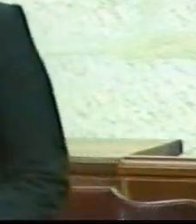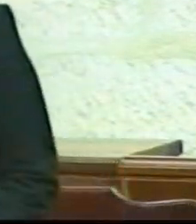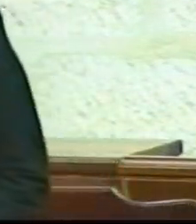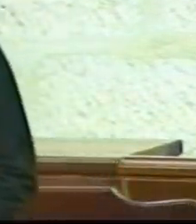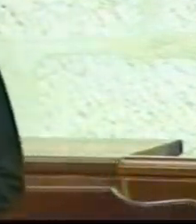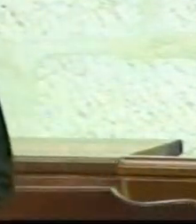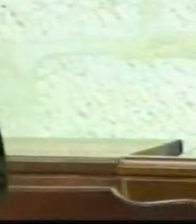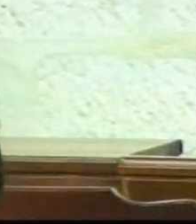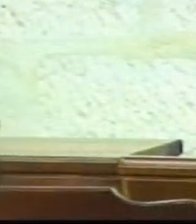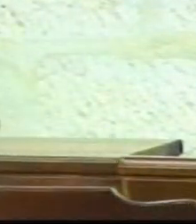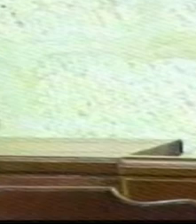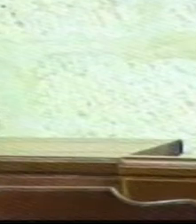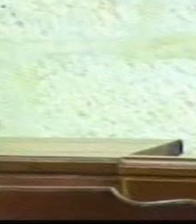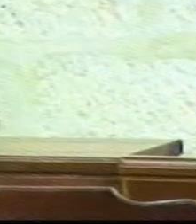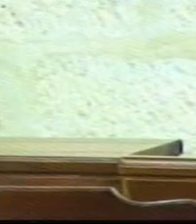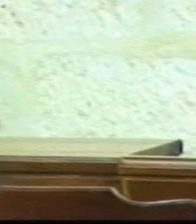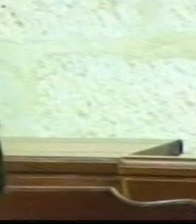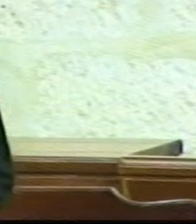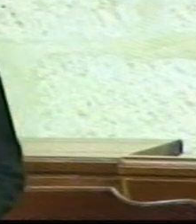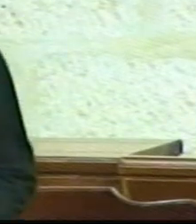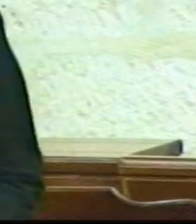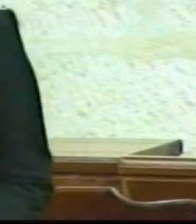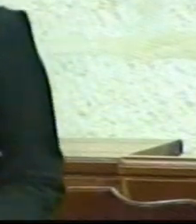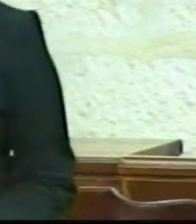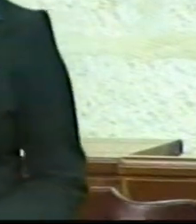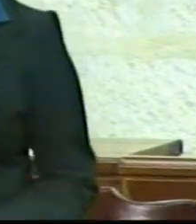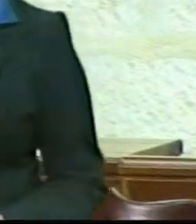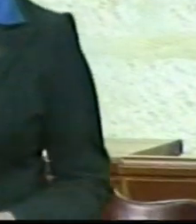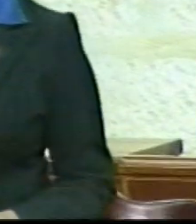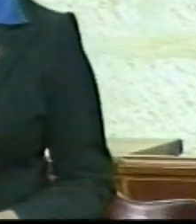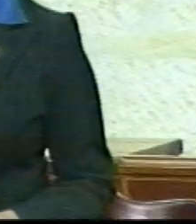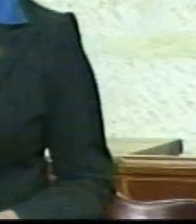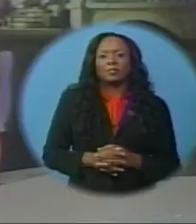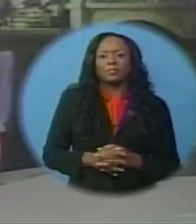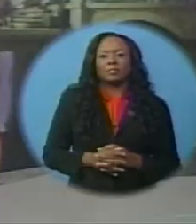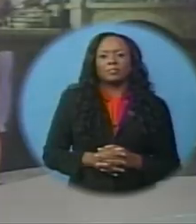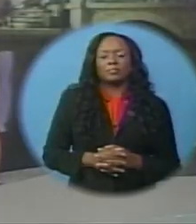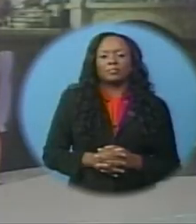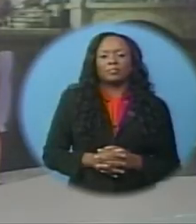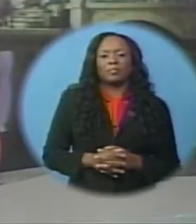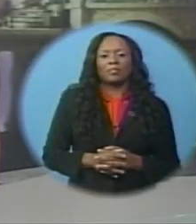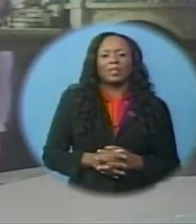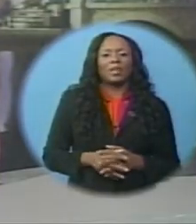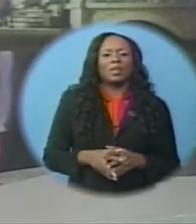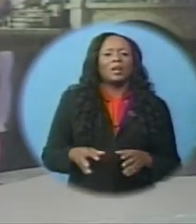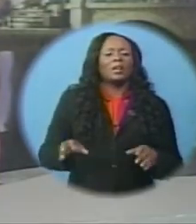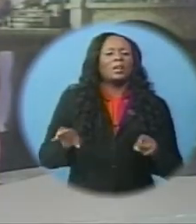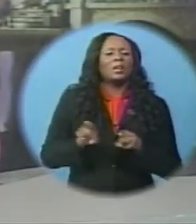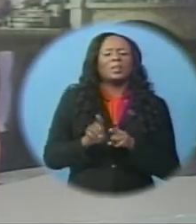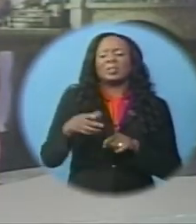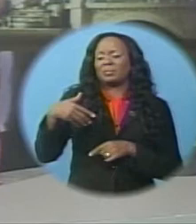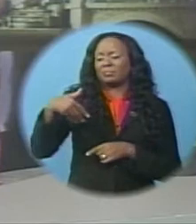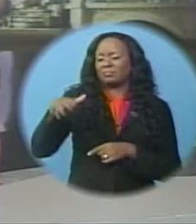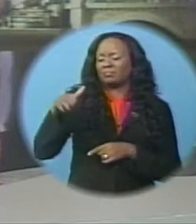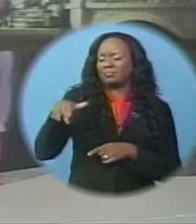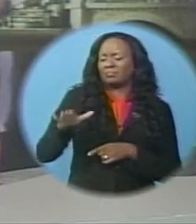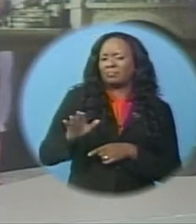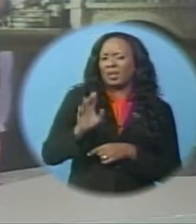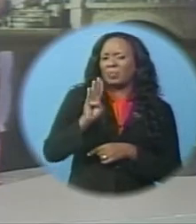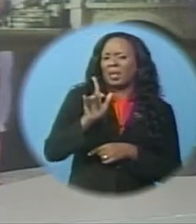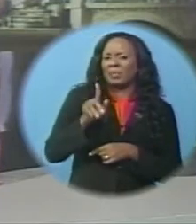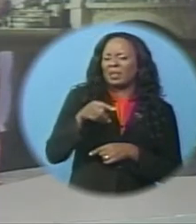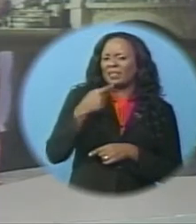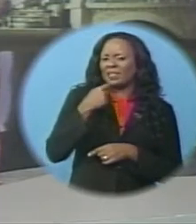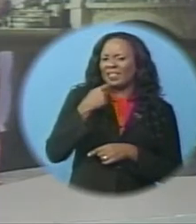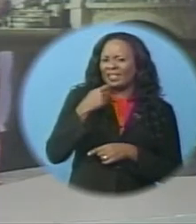expansion at Parkinson and at the Polytechnic. Well, Ms. Thompson also dismissed the opposition's theory that even